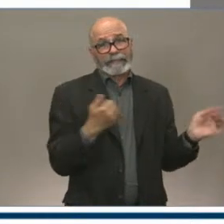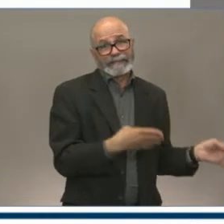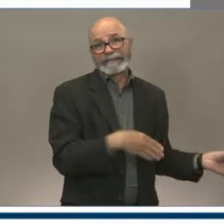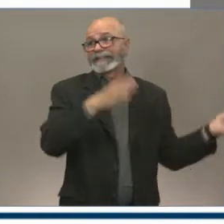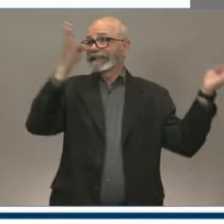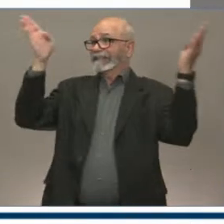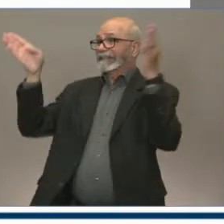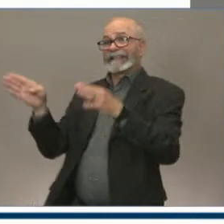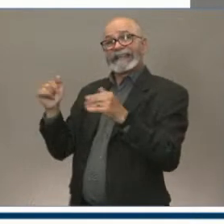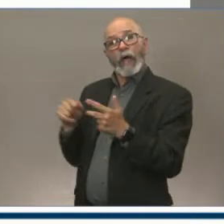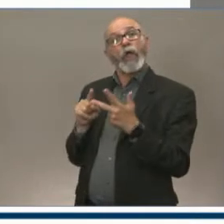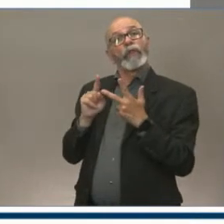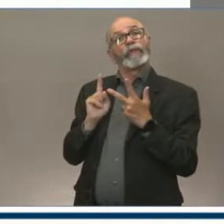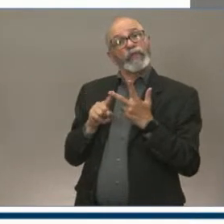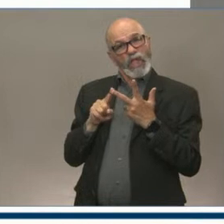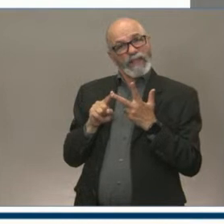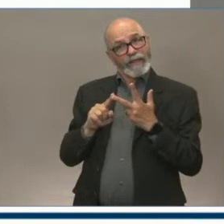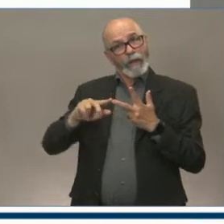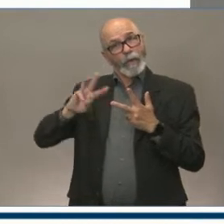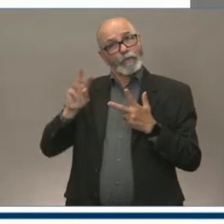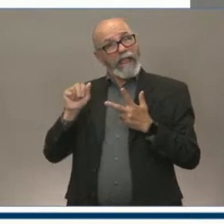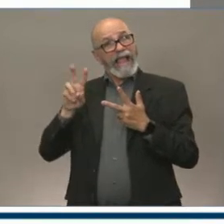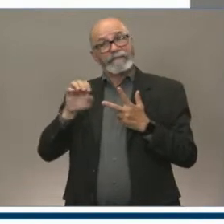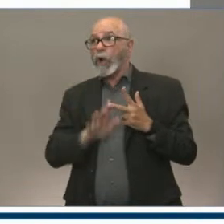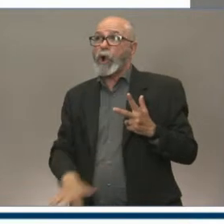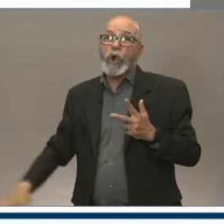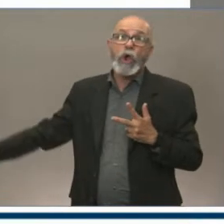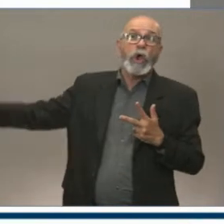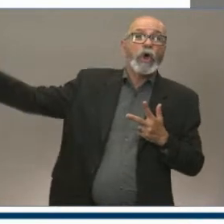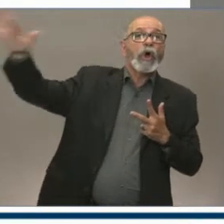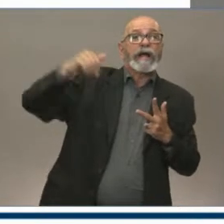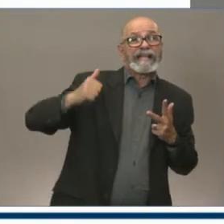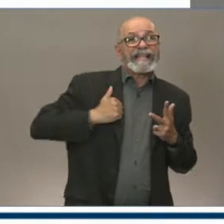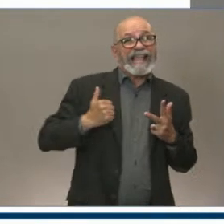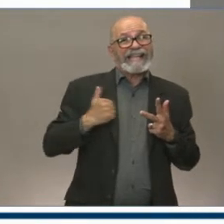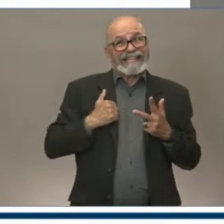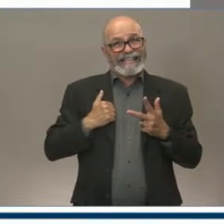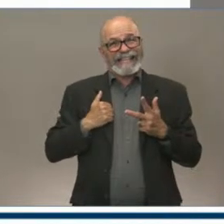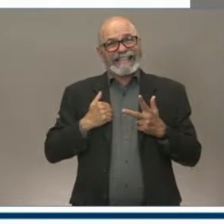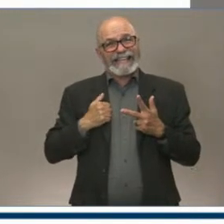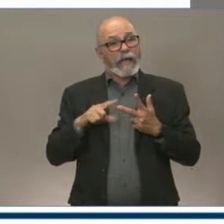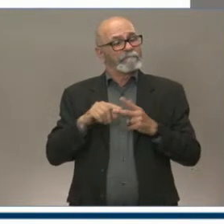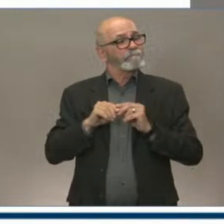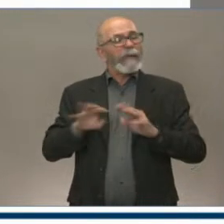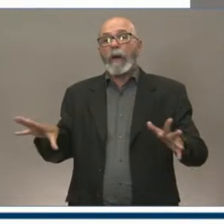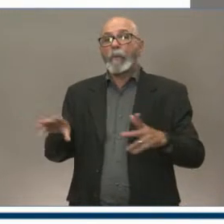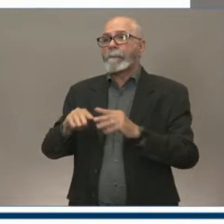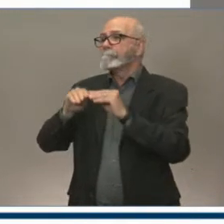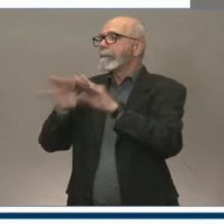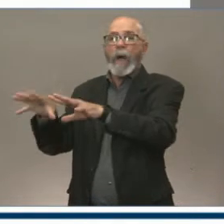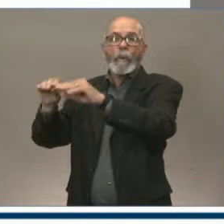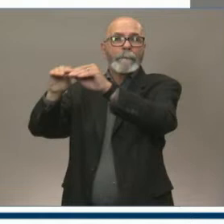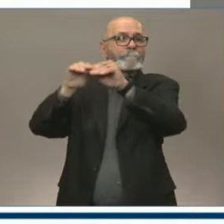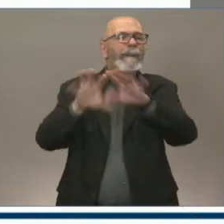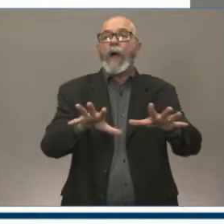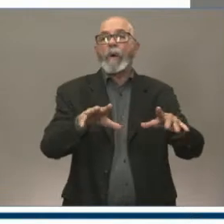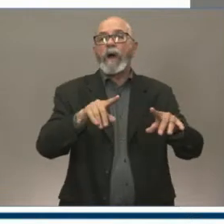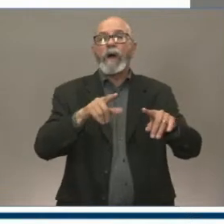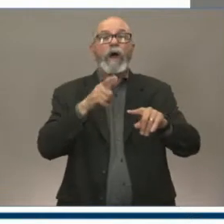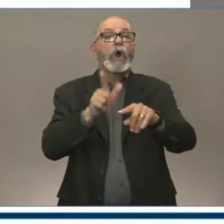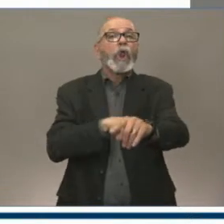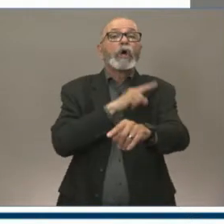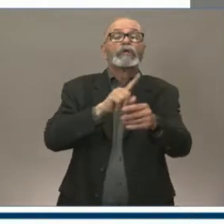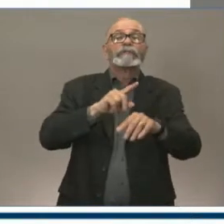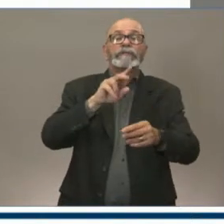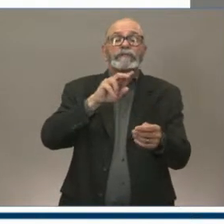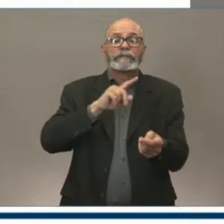wave, across the country in this third wave, where we've had outbreaks in long-term care, have had cases in long-term care,